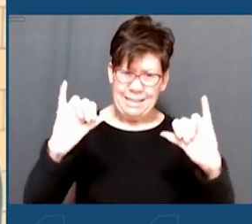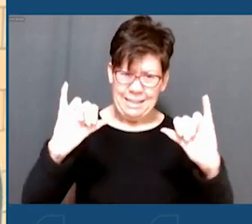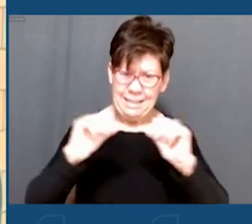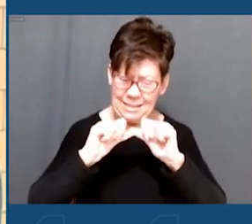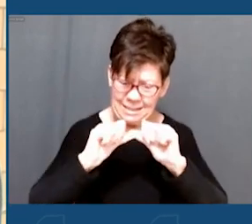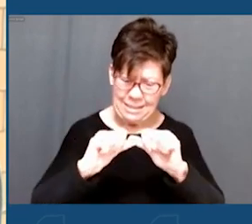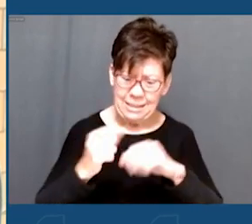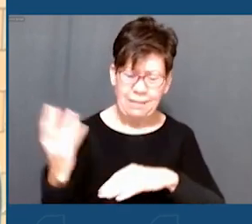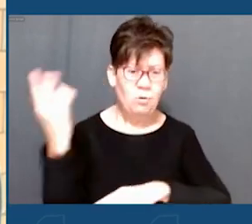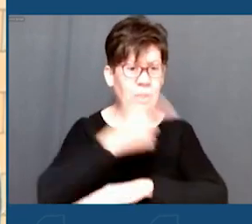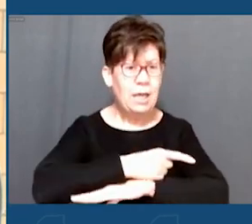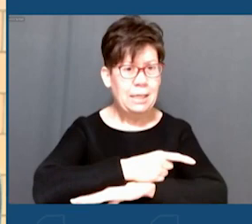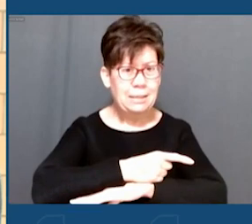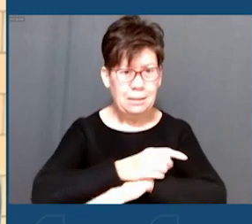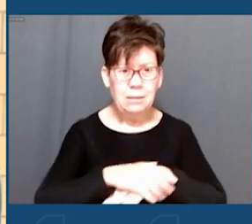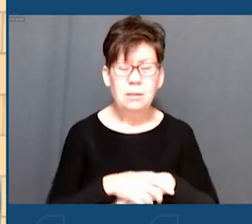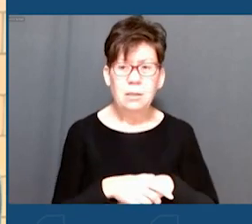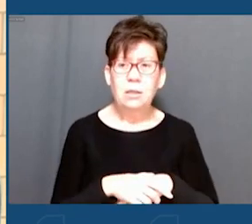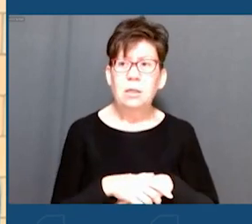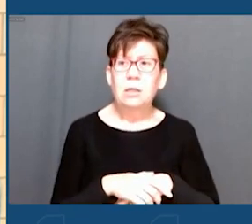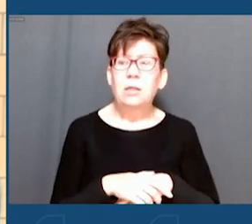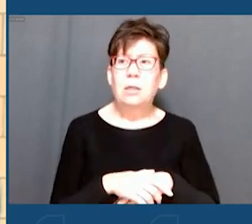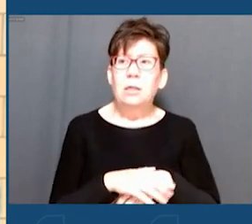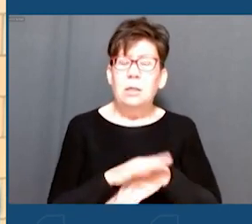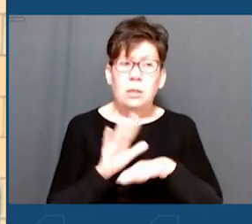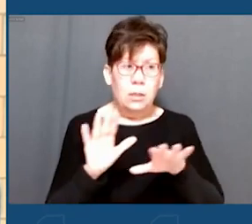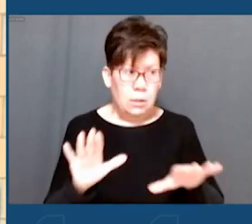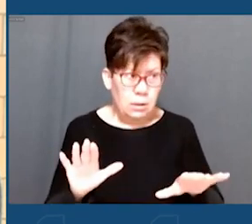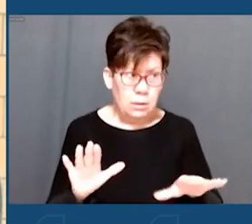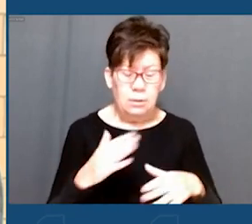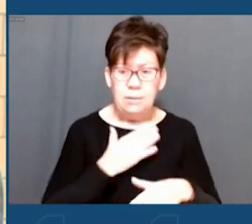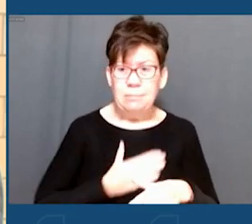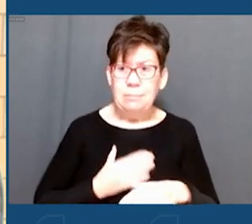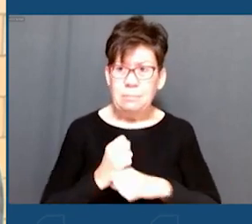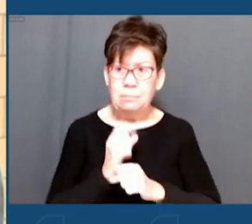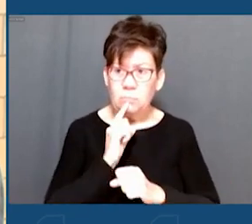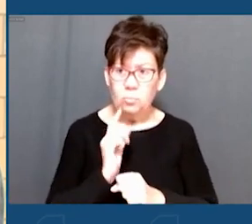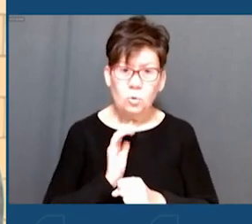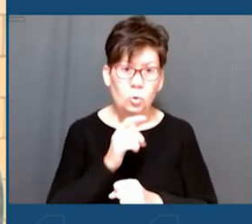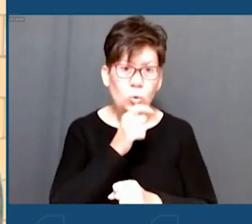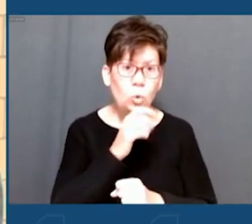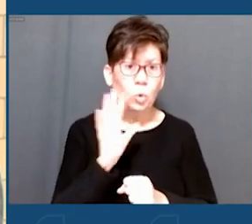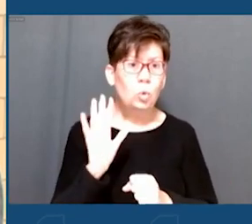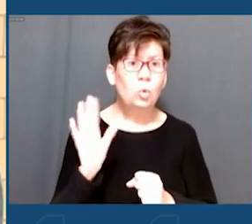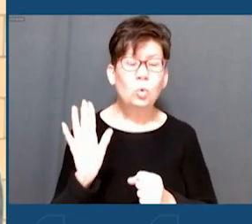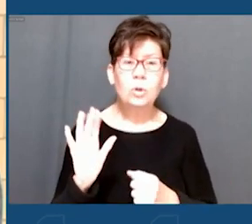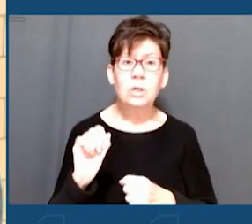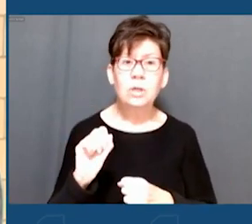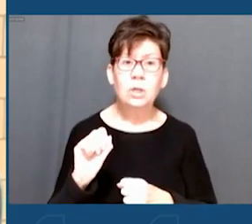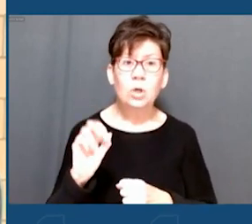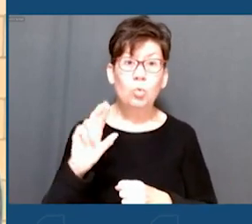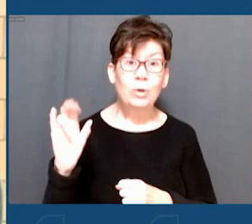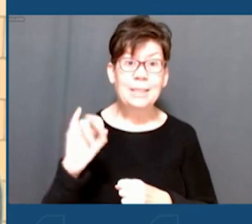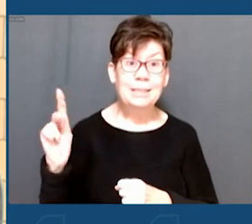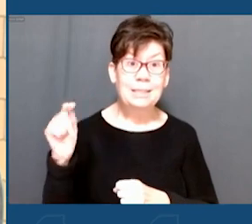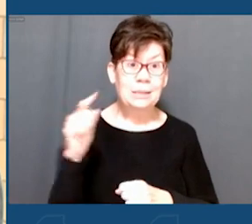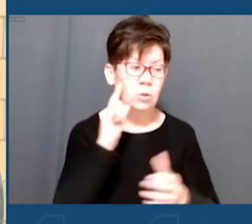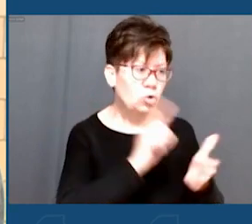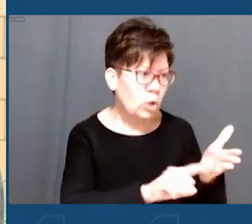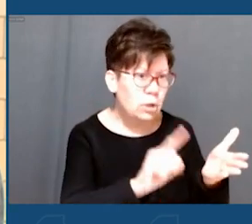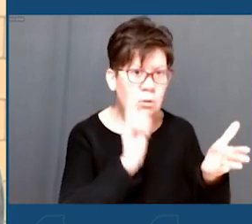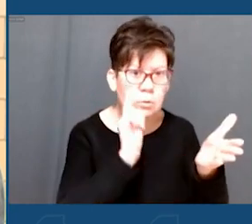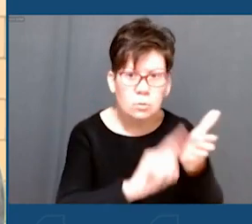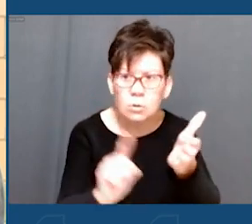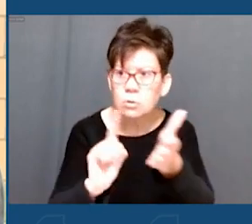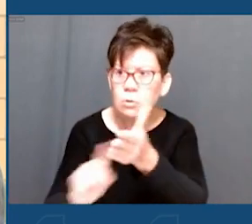days. And so it is very important that we check in on our most vulnerable, on our neighbors, We have Department of Social Service crews out there